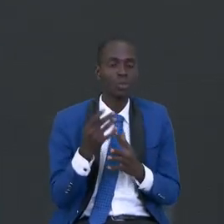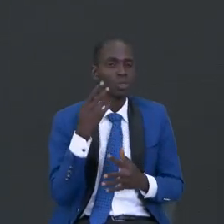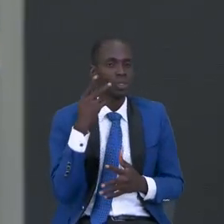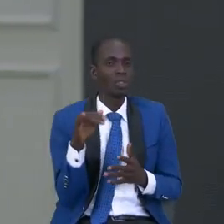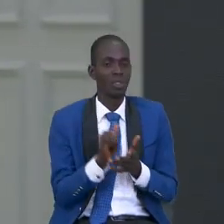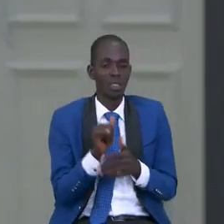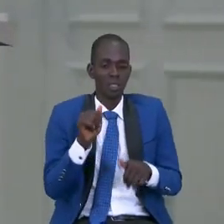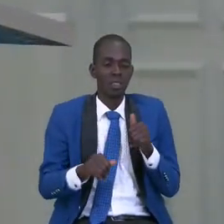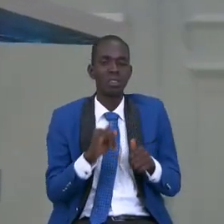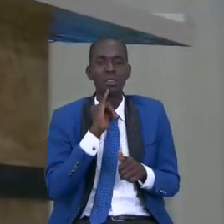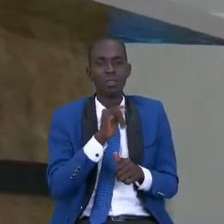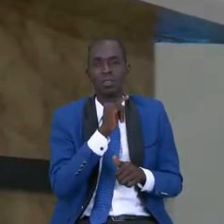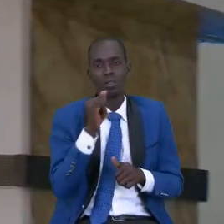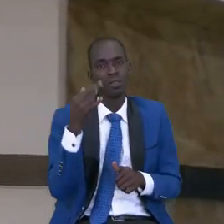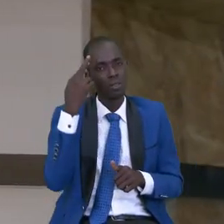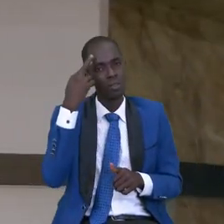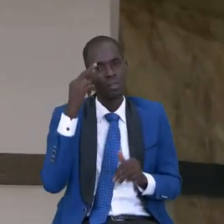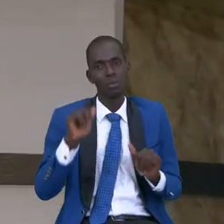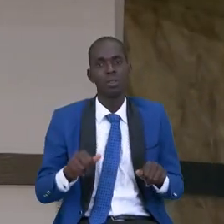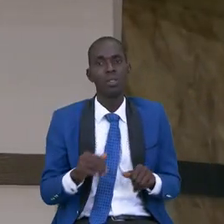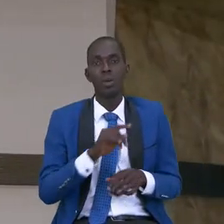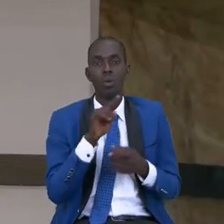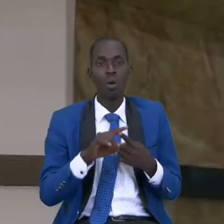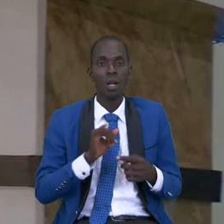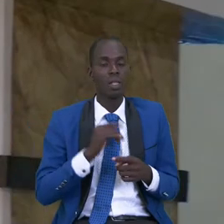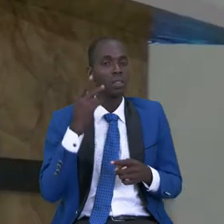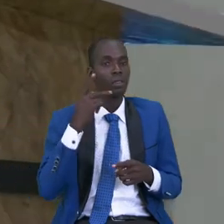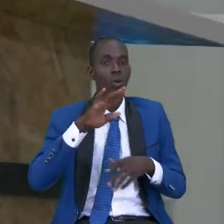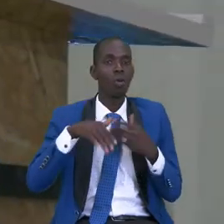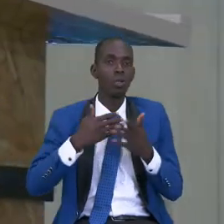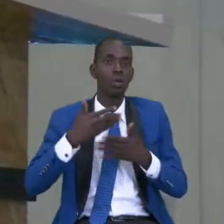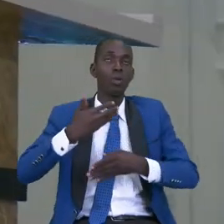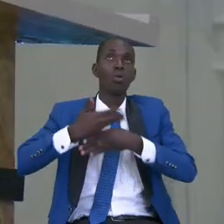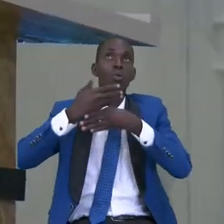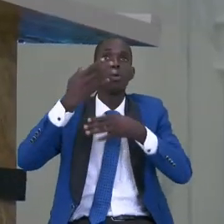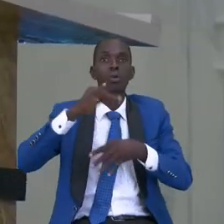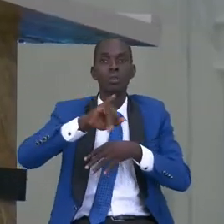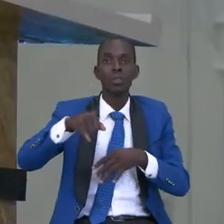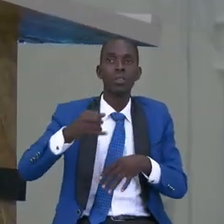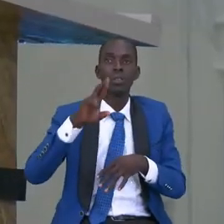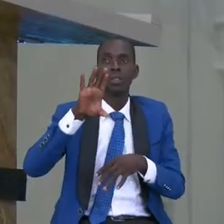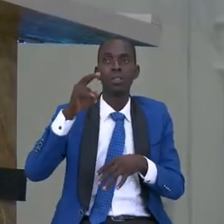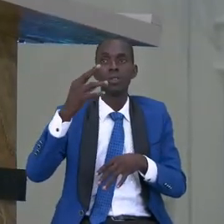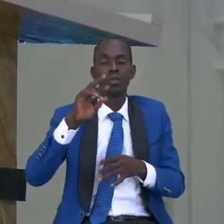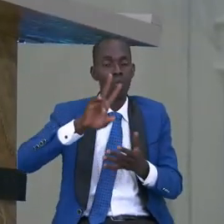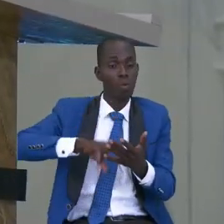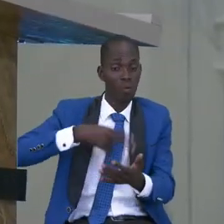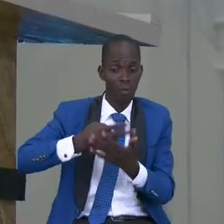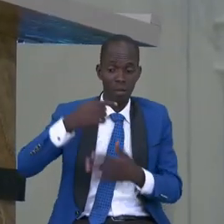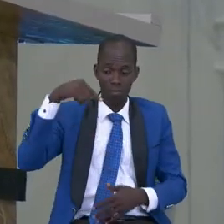that went around the Jericho walls and all the walls came down flat,